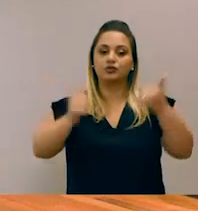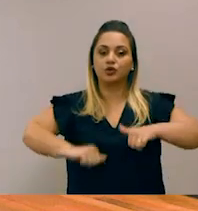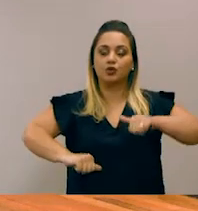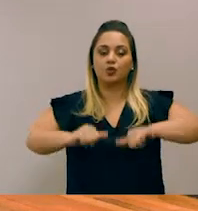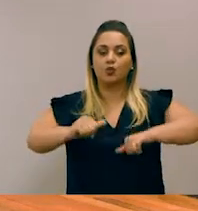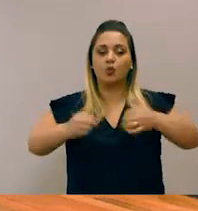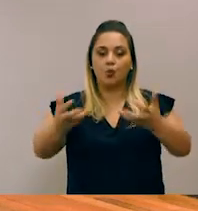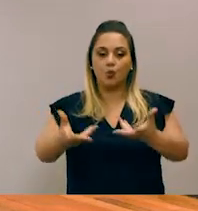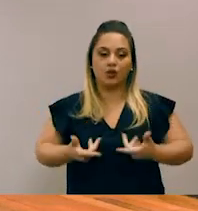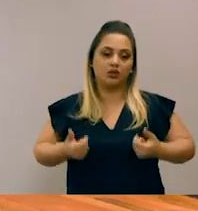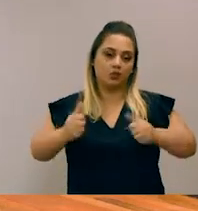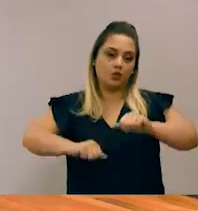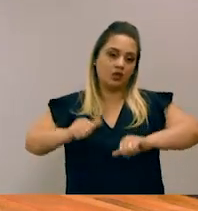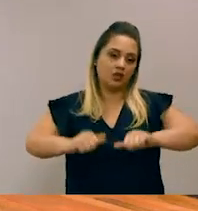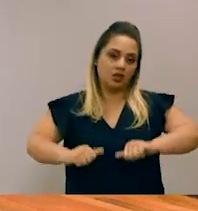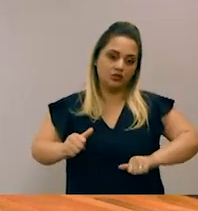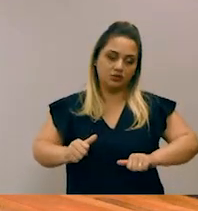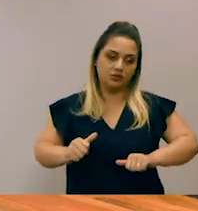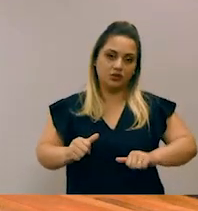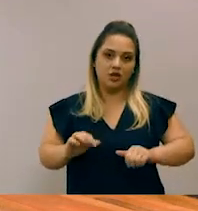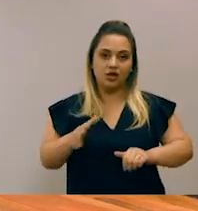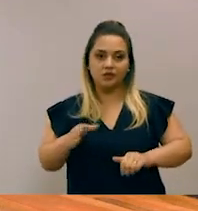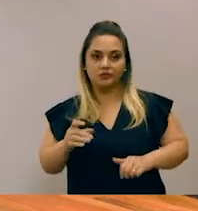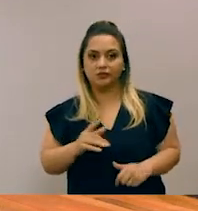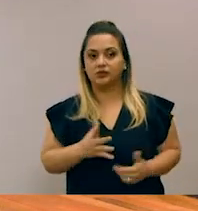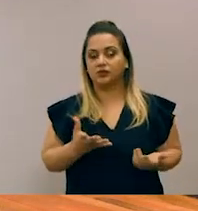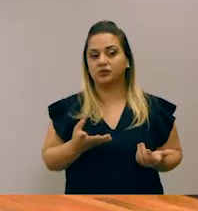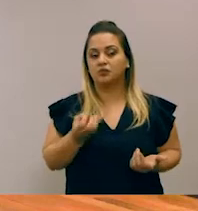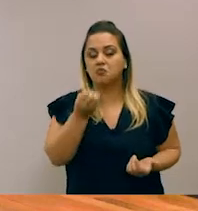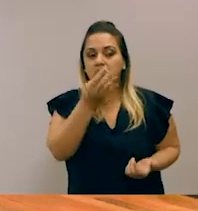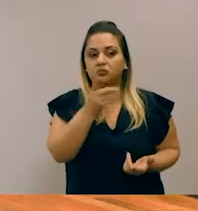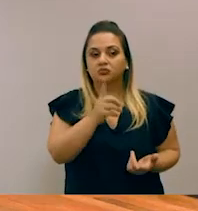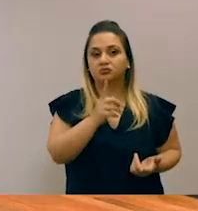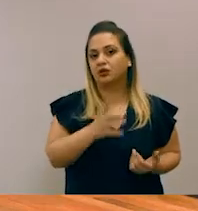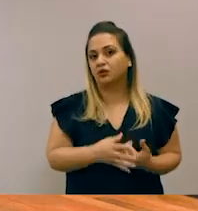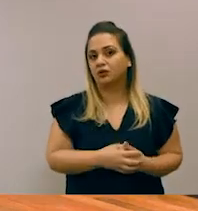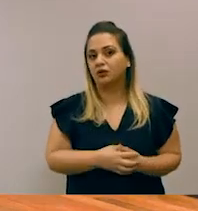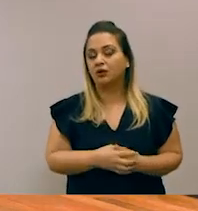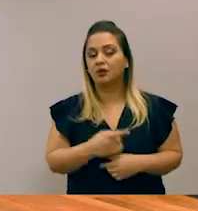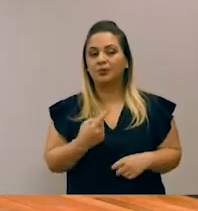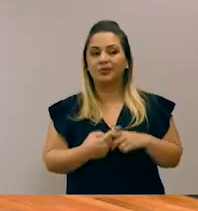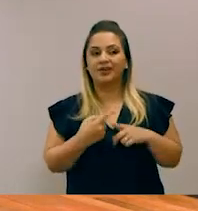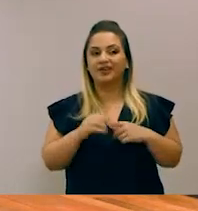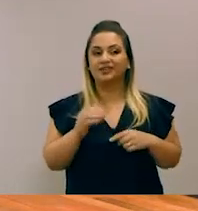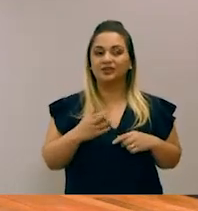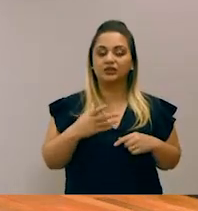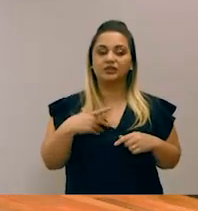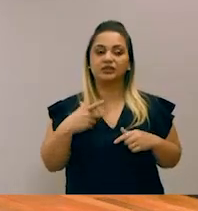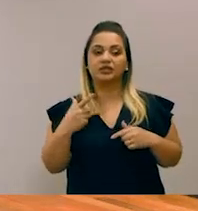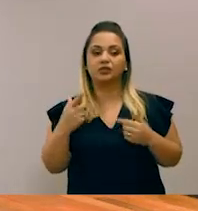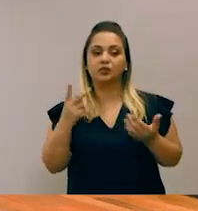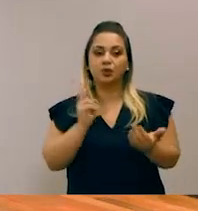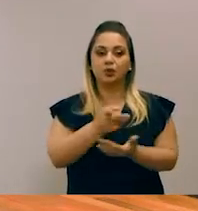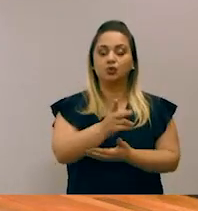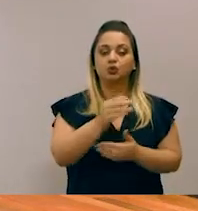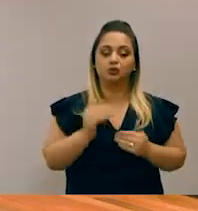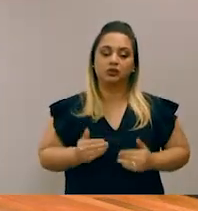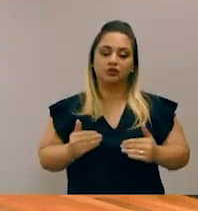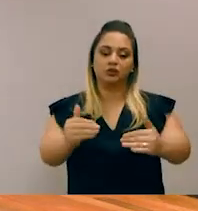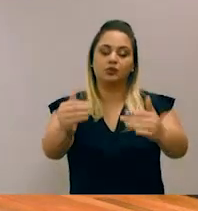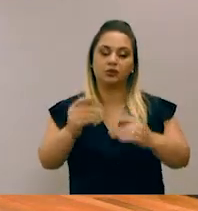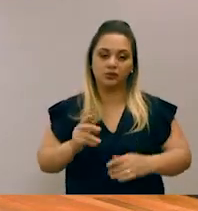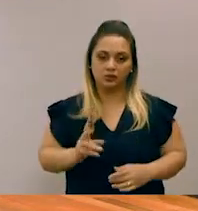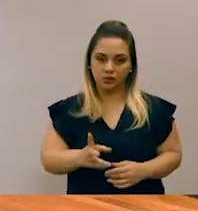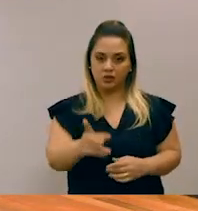This author, he comments that the documents do not preserve the sequence of the words. So